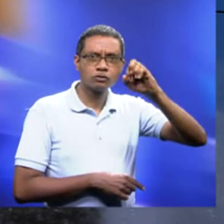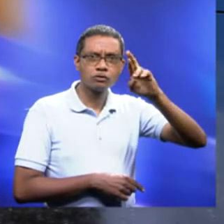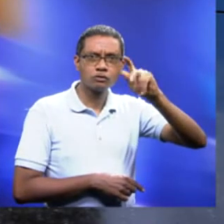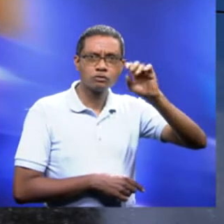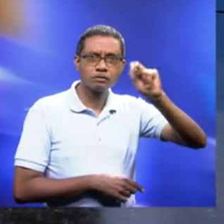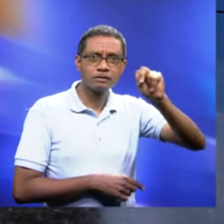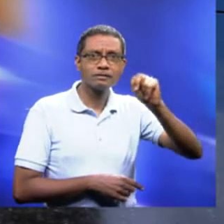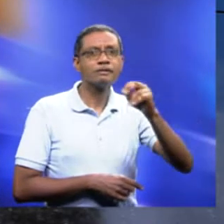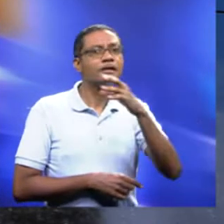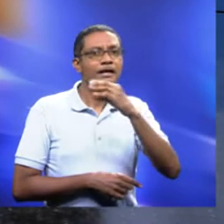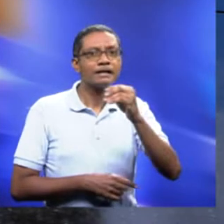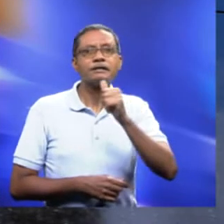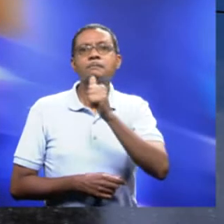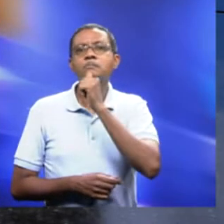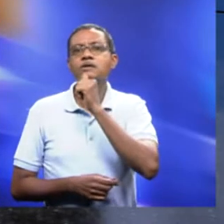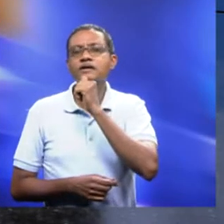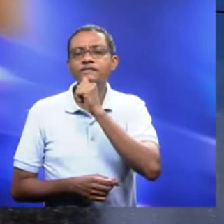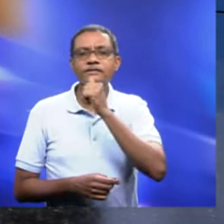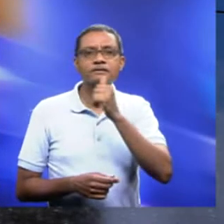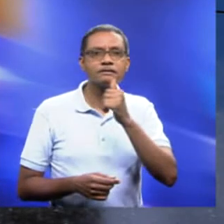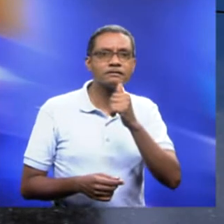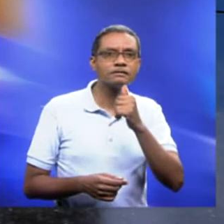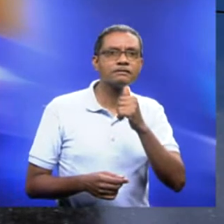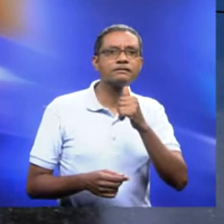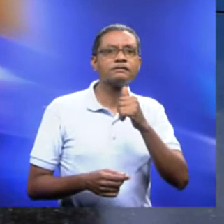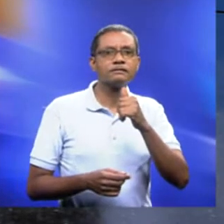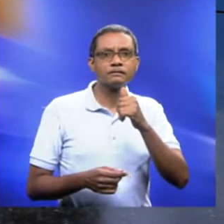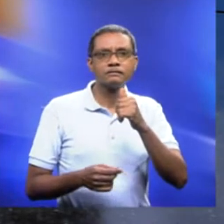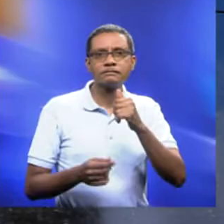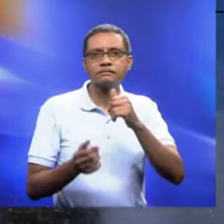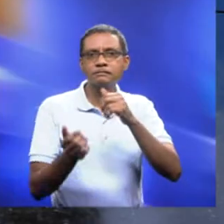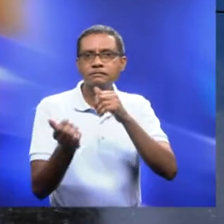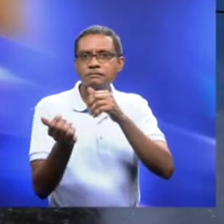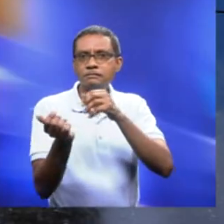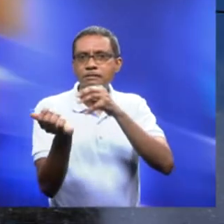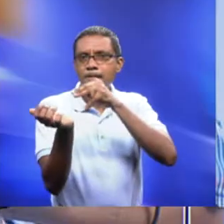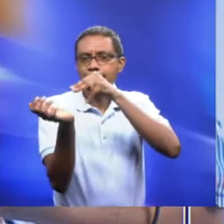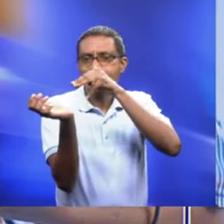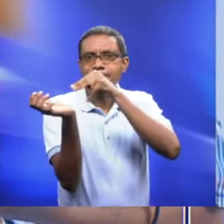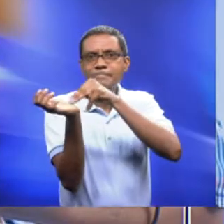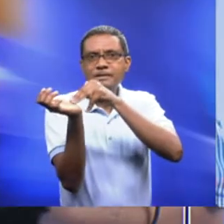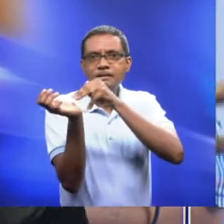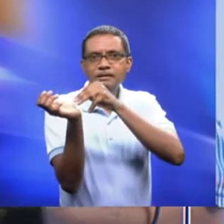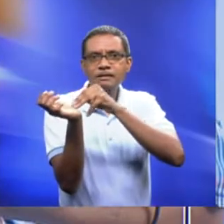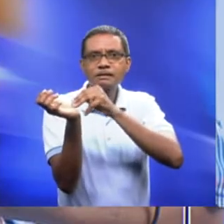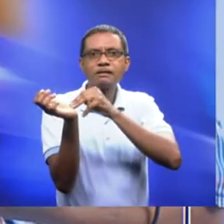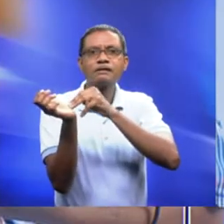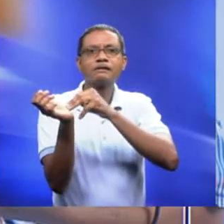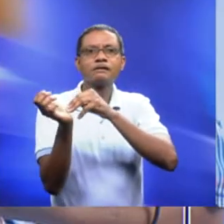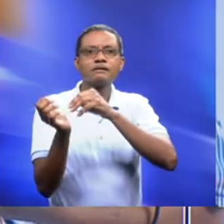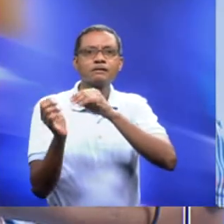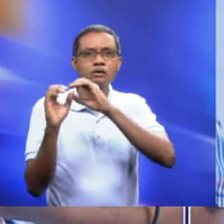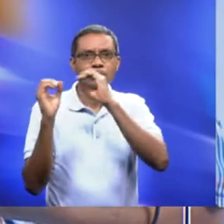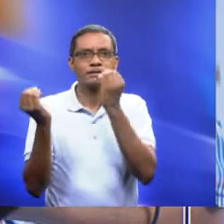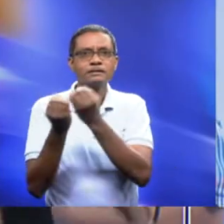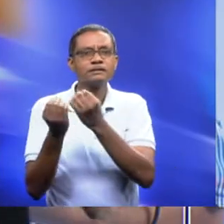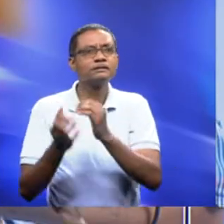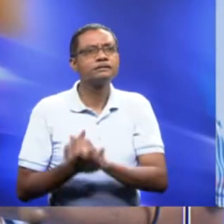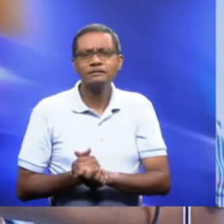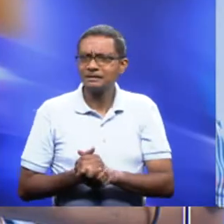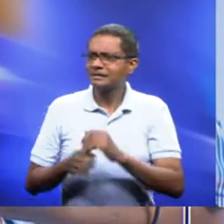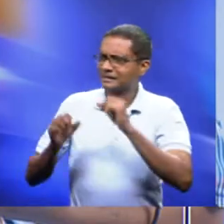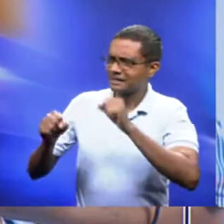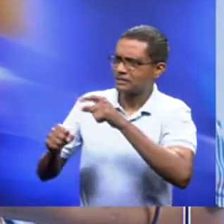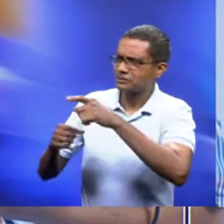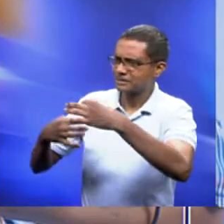is ransomware. This is ransomware. Could you just define it for us? I just want to be absolutely clear that our viewers are on the